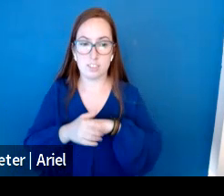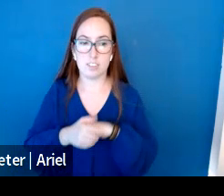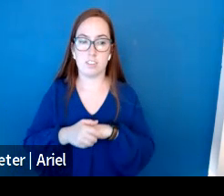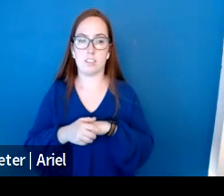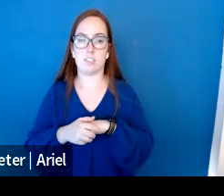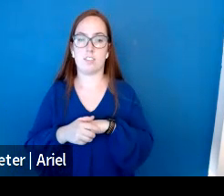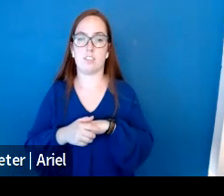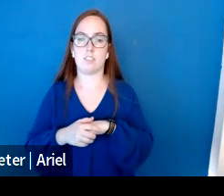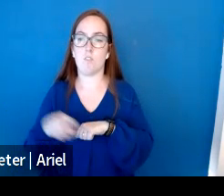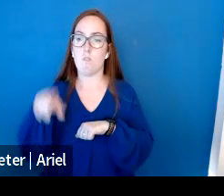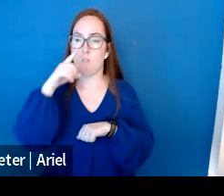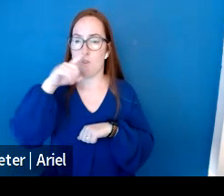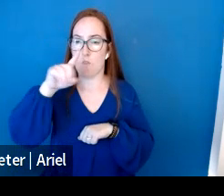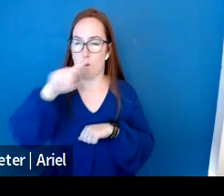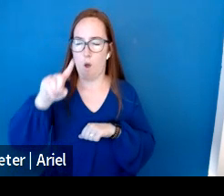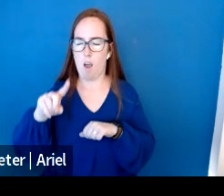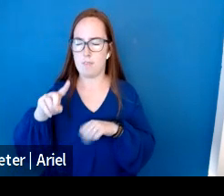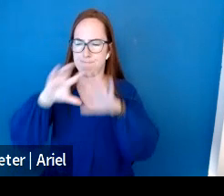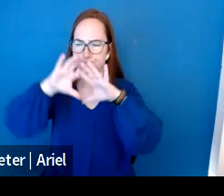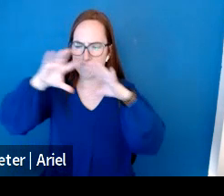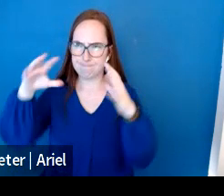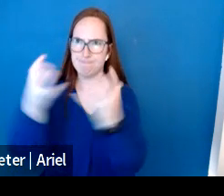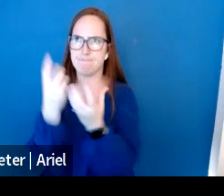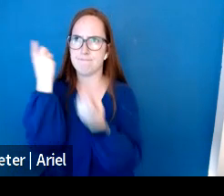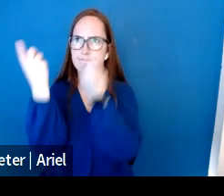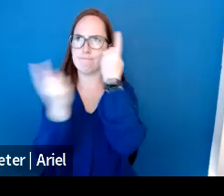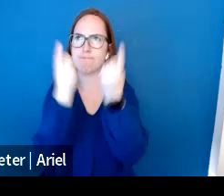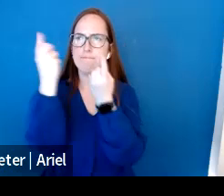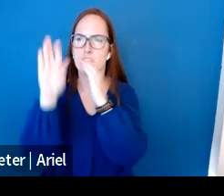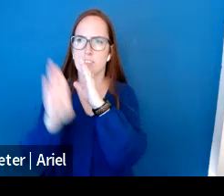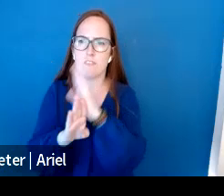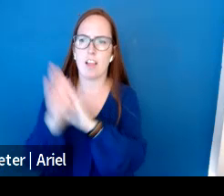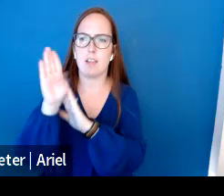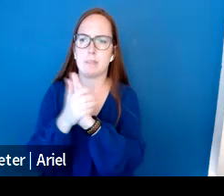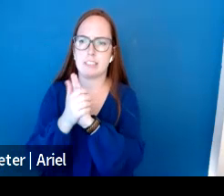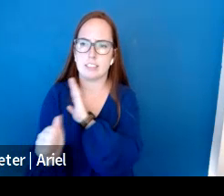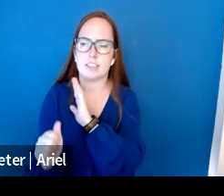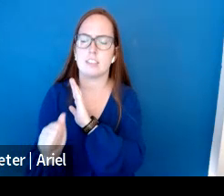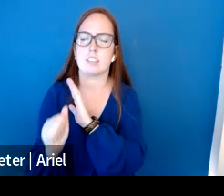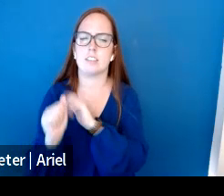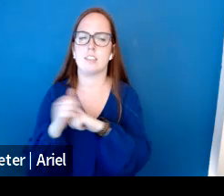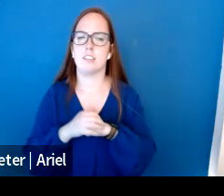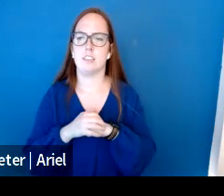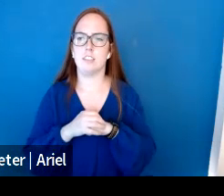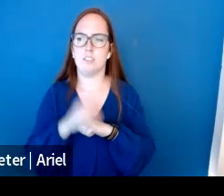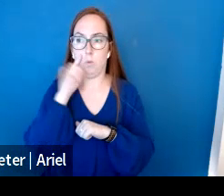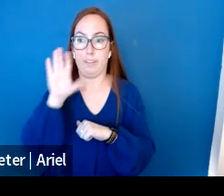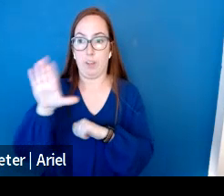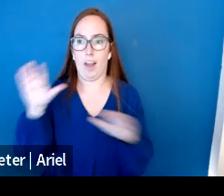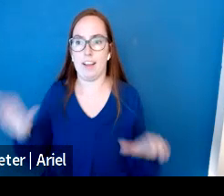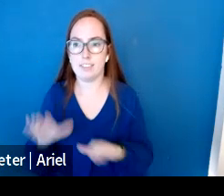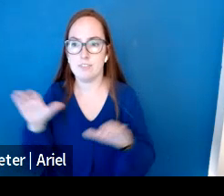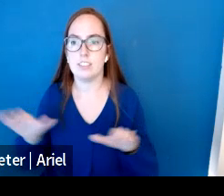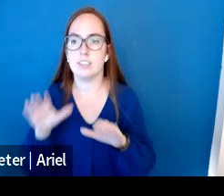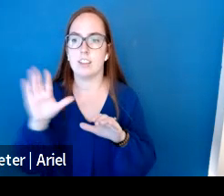formatively think about how well they're developing that skill is developing in their activities, in their